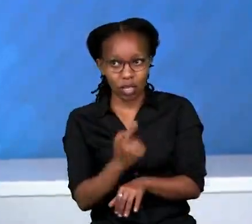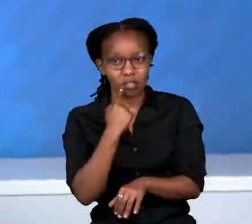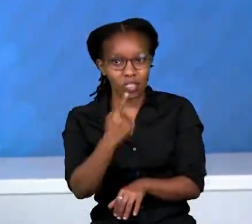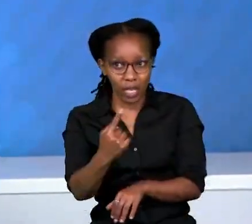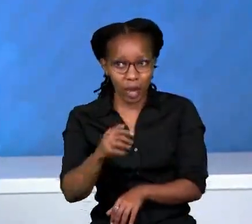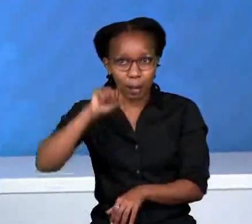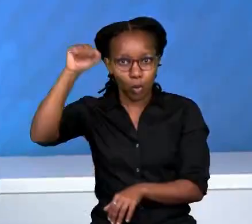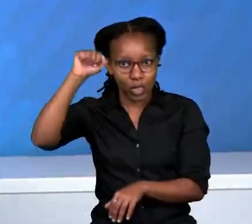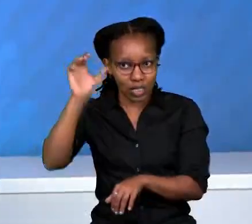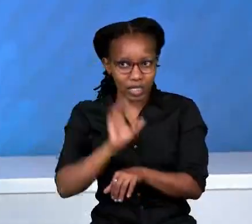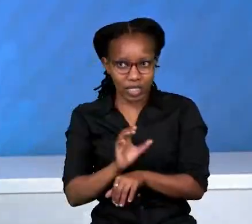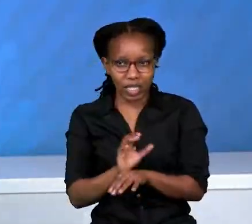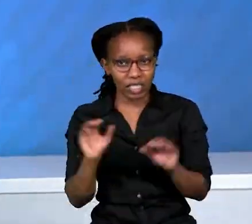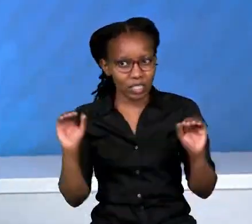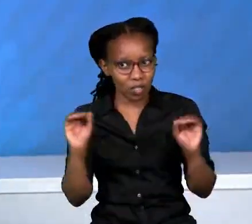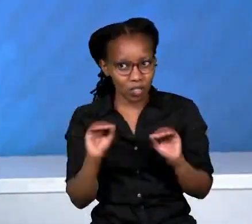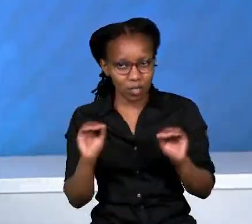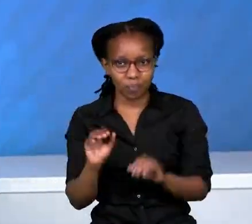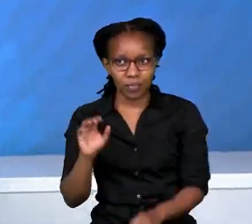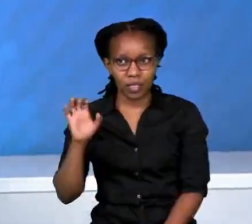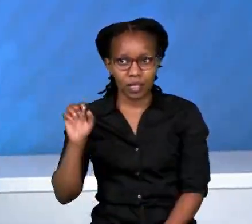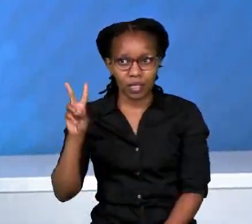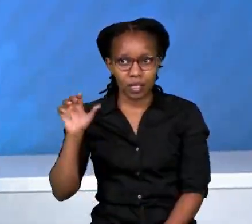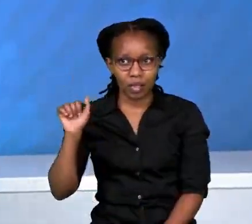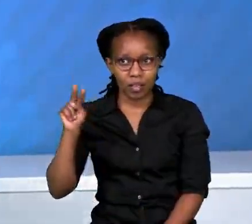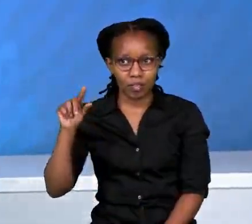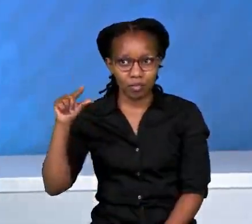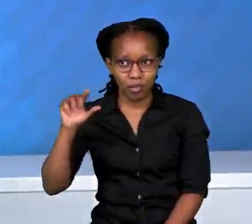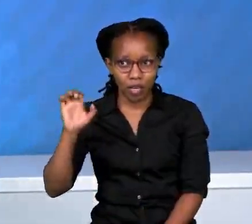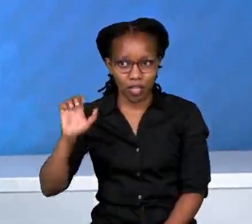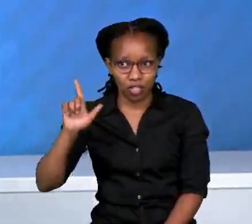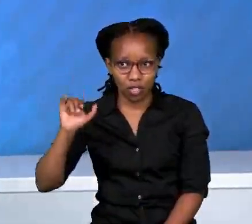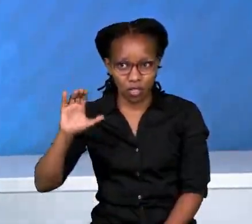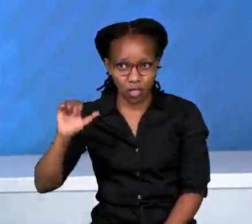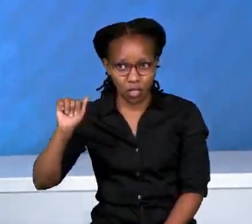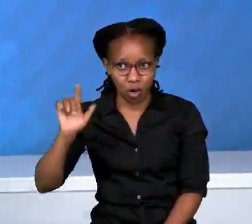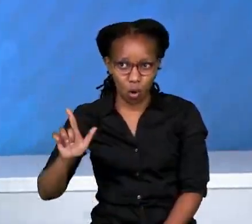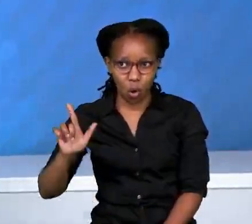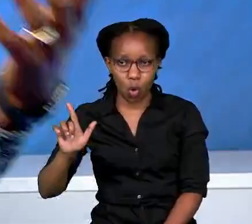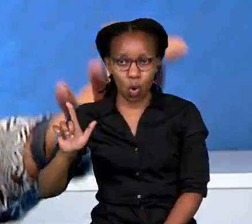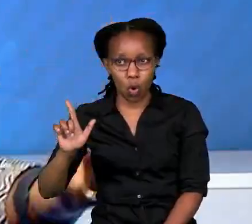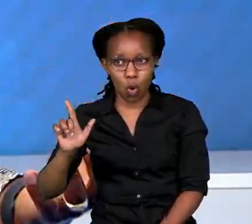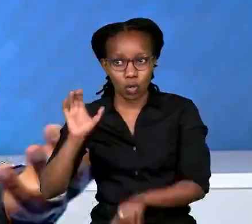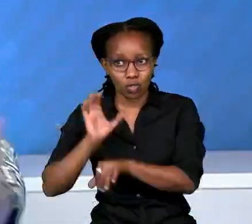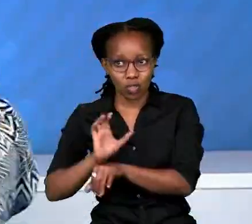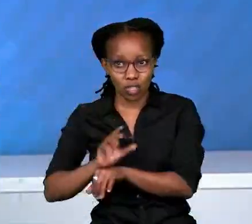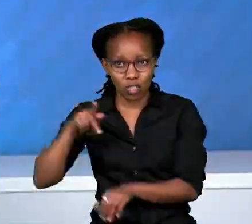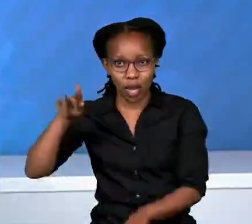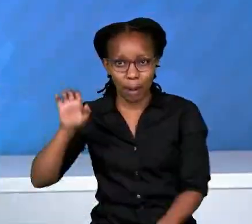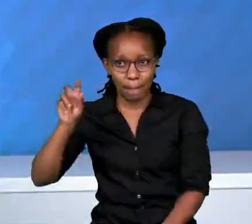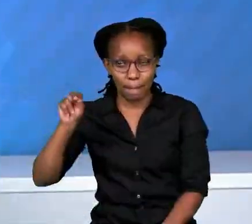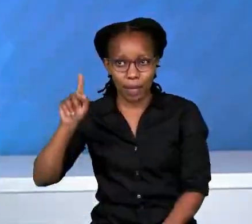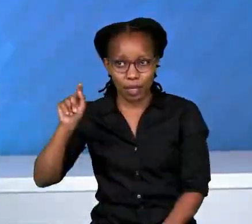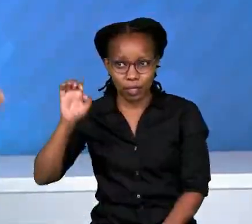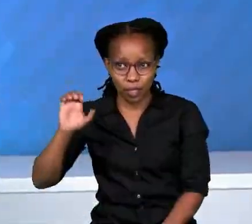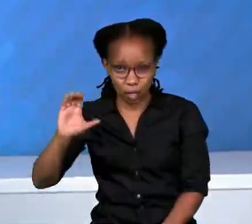politics in churches. Mm-hmm. The evangelicals and the Pentecostals, most of them may not sway with that agreement. They are